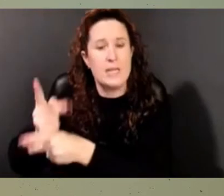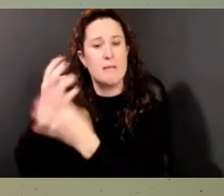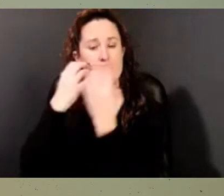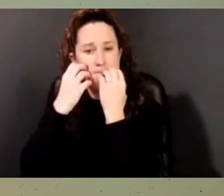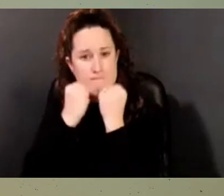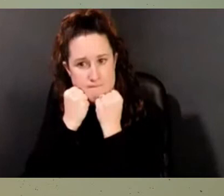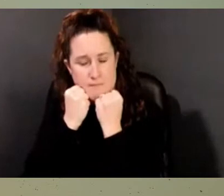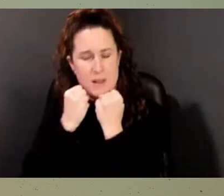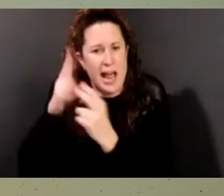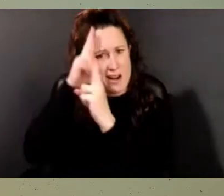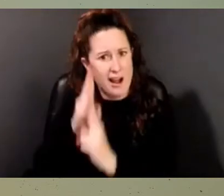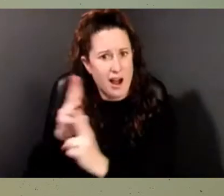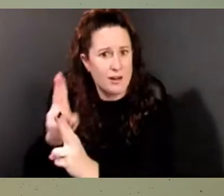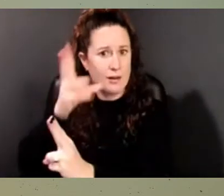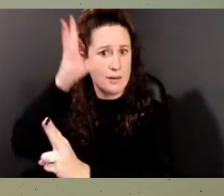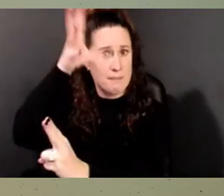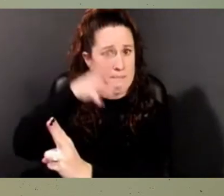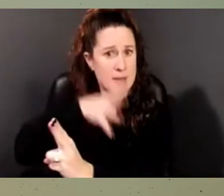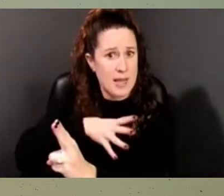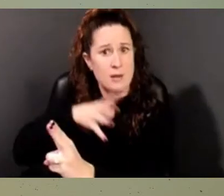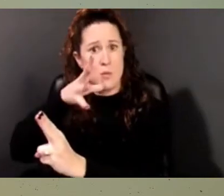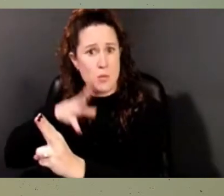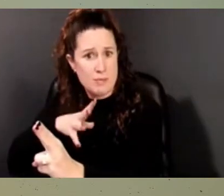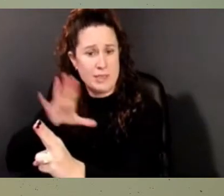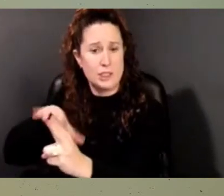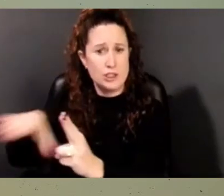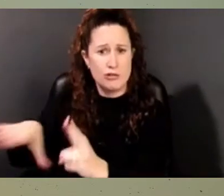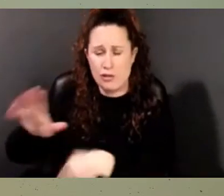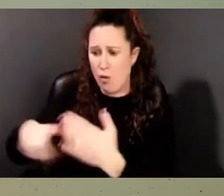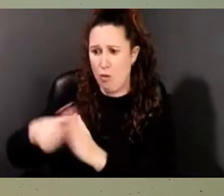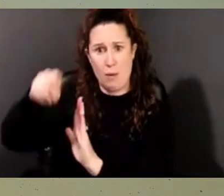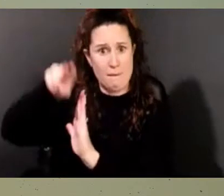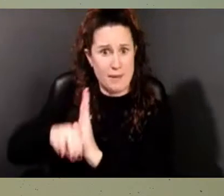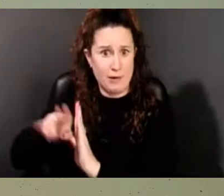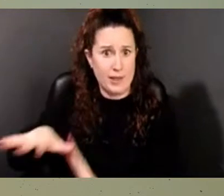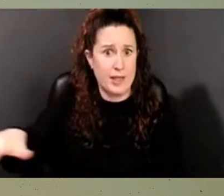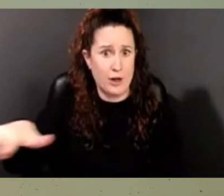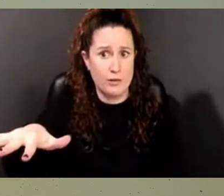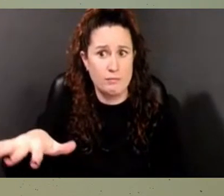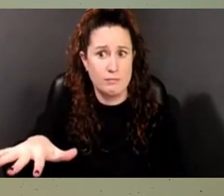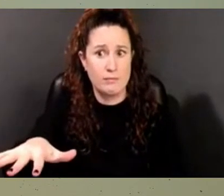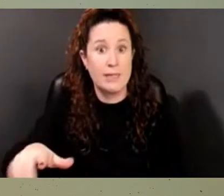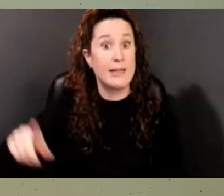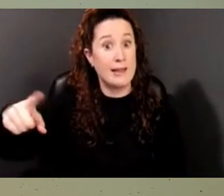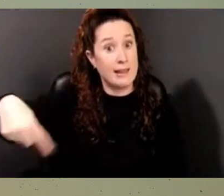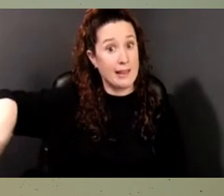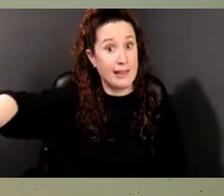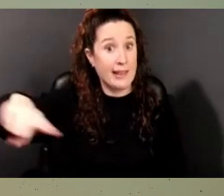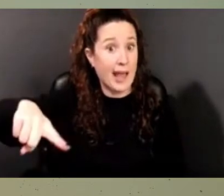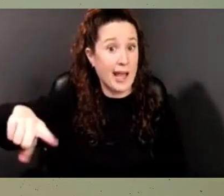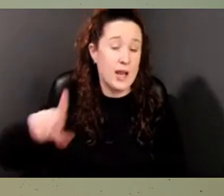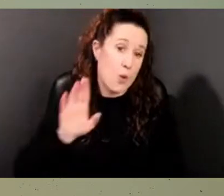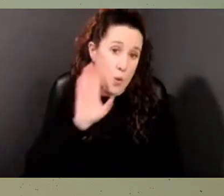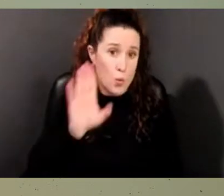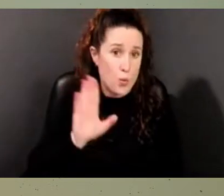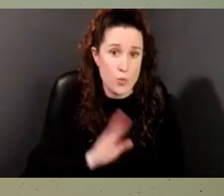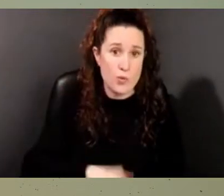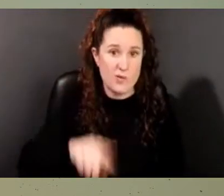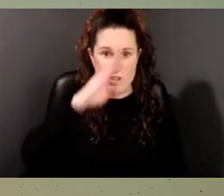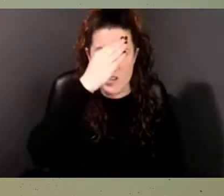women, and children buried in this sacred ground. They will never be forgotten